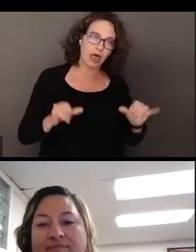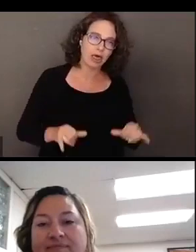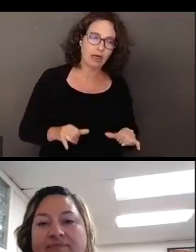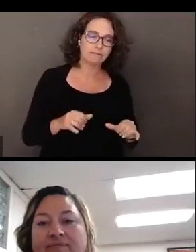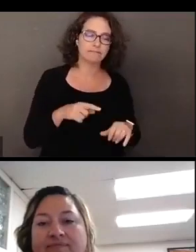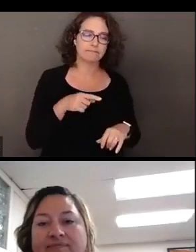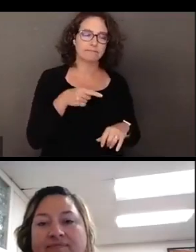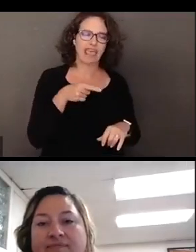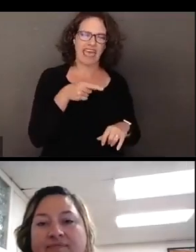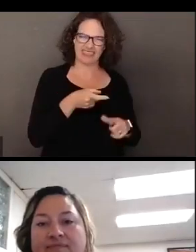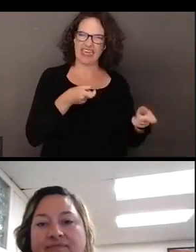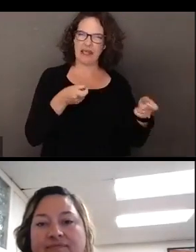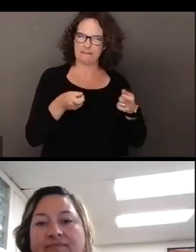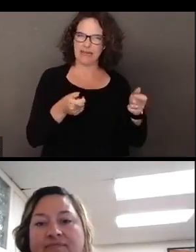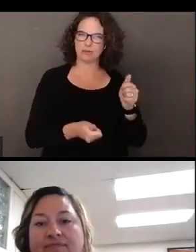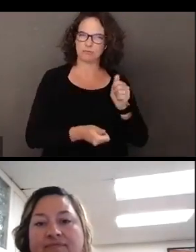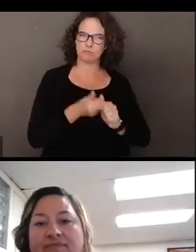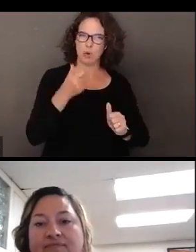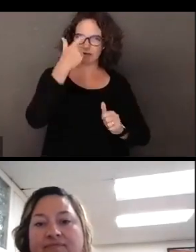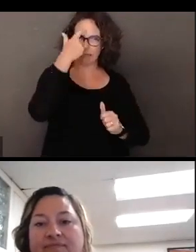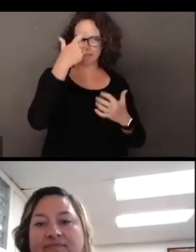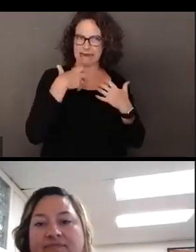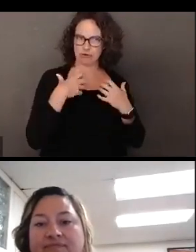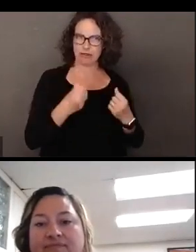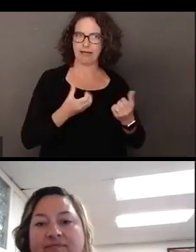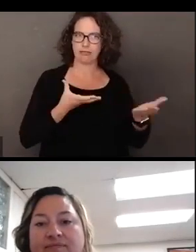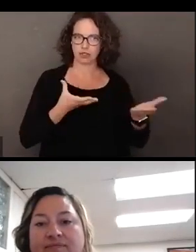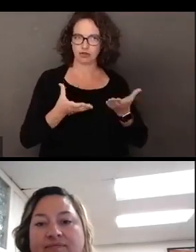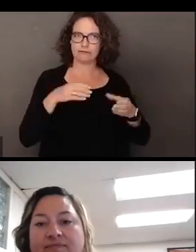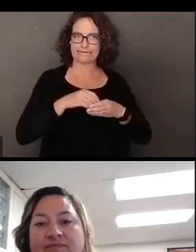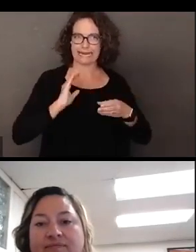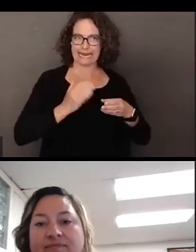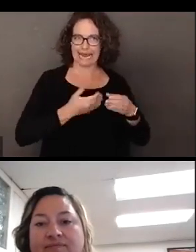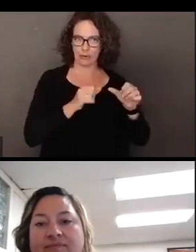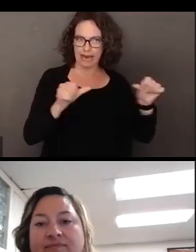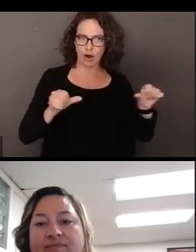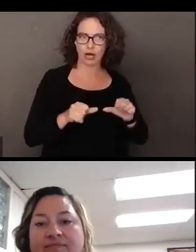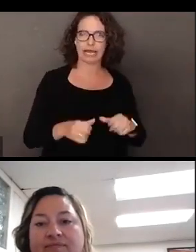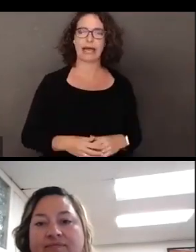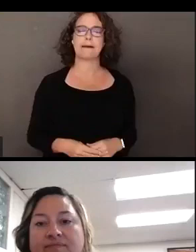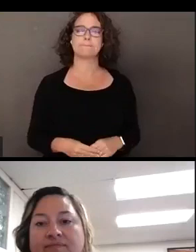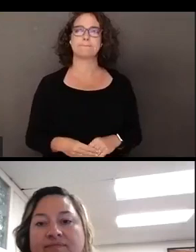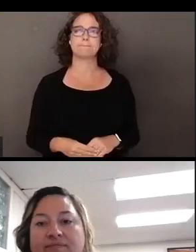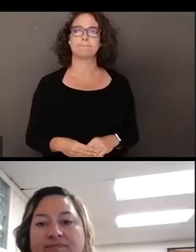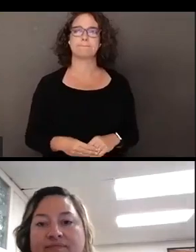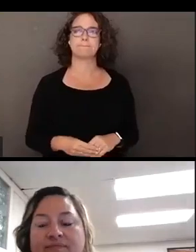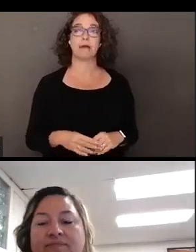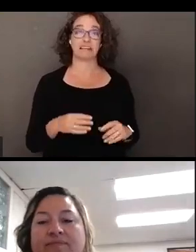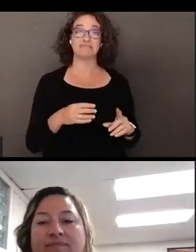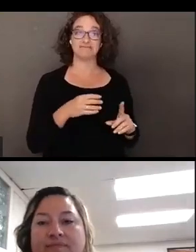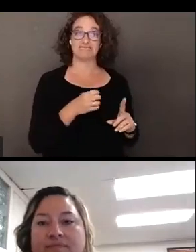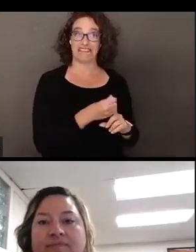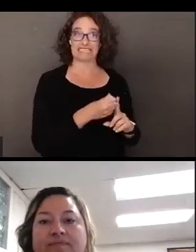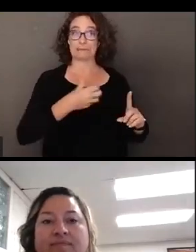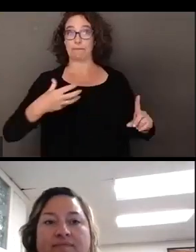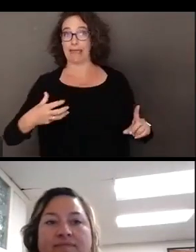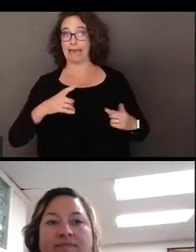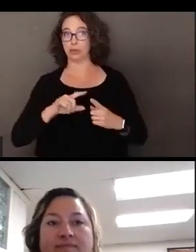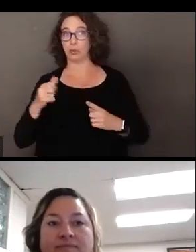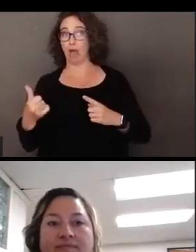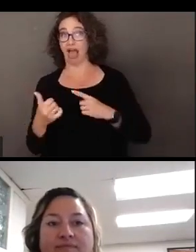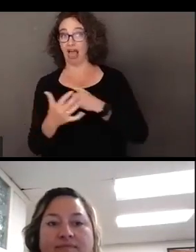most of the mental health services in our area. And they're expanding to other counties. I think it's